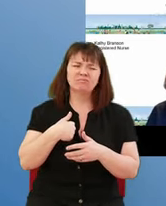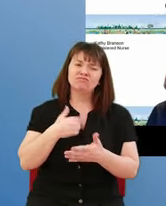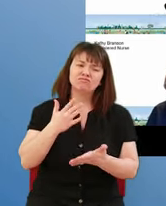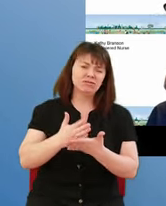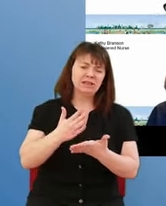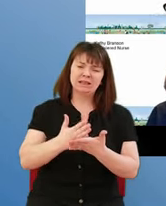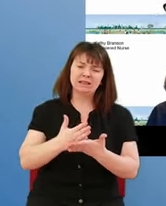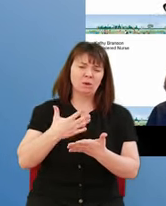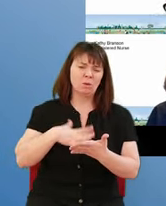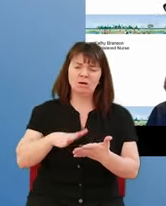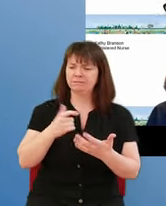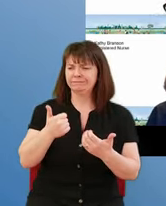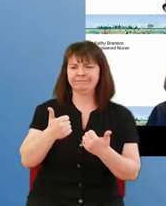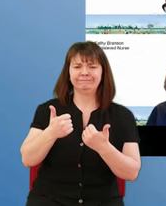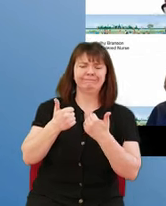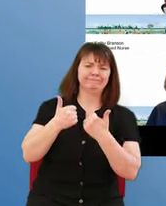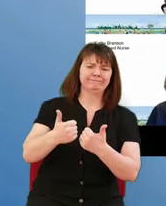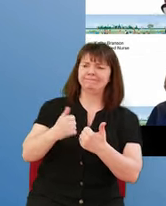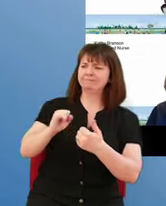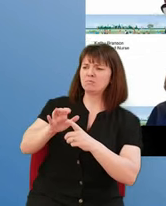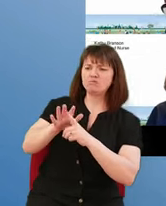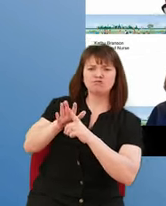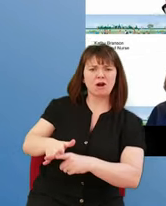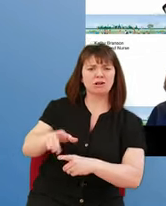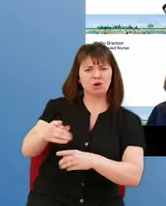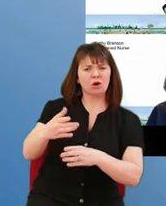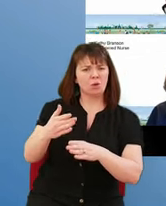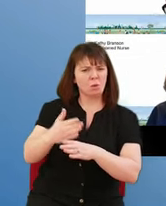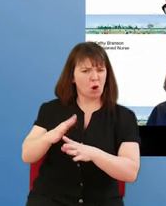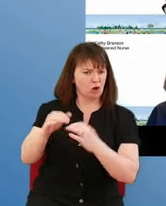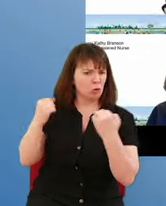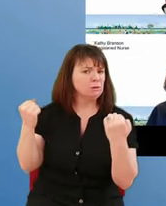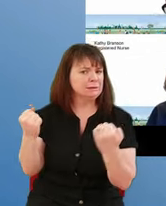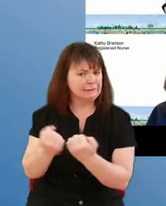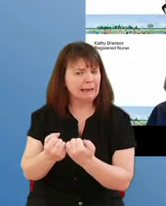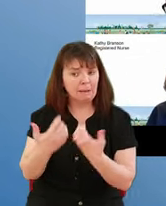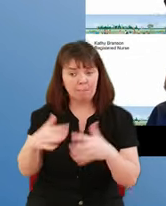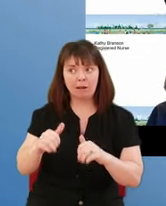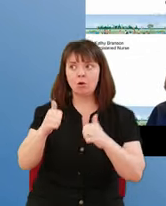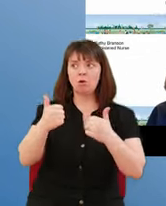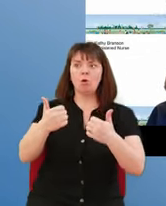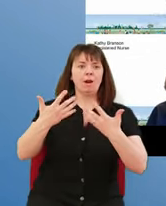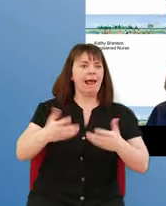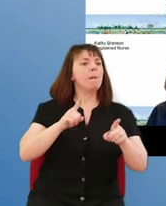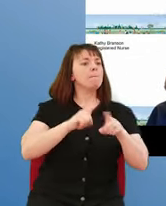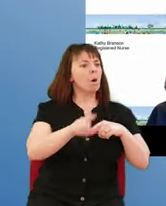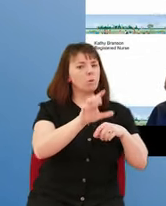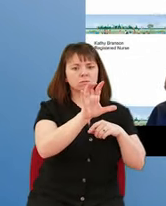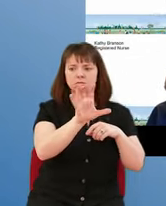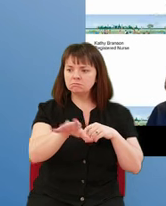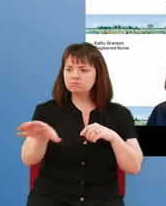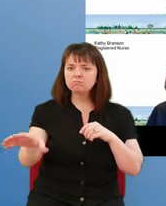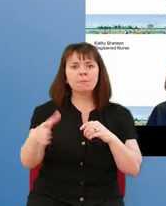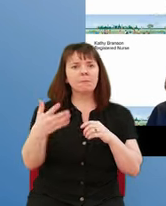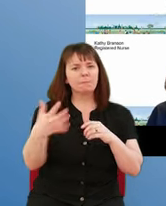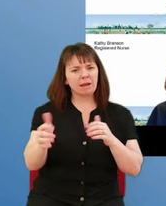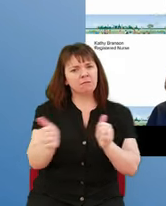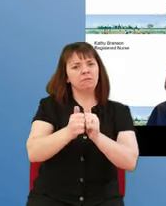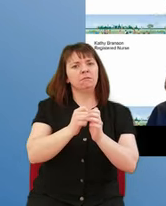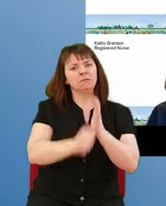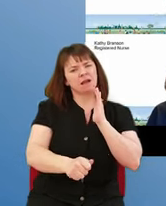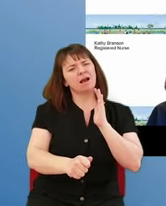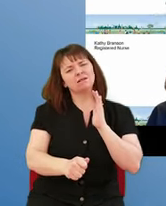most practices have signed up. And, you know, once again, thank you to you and your team, and also the LMC for their support as